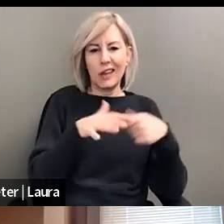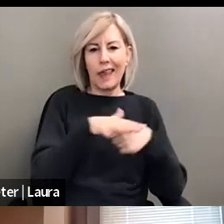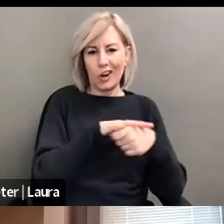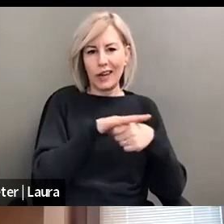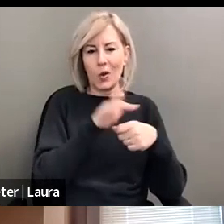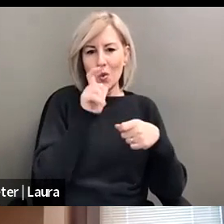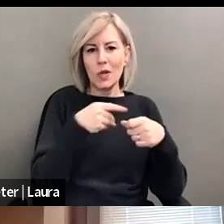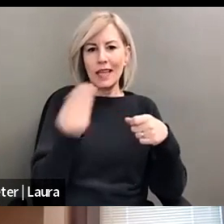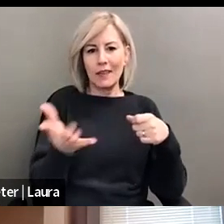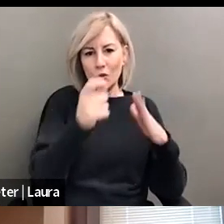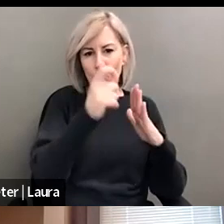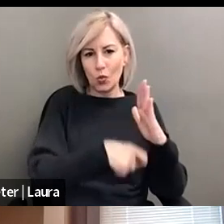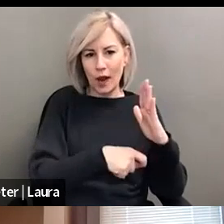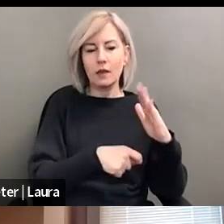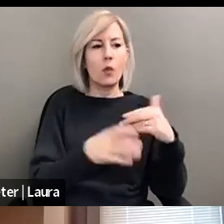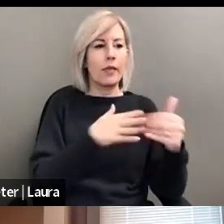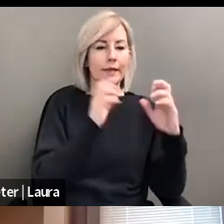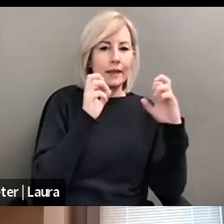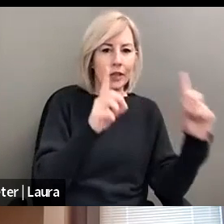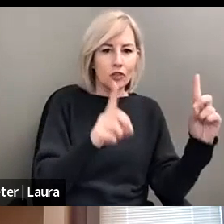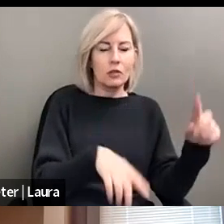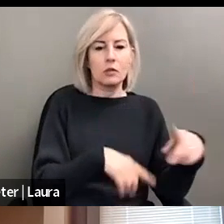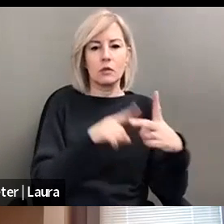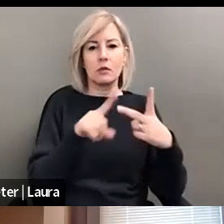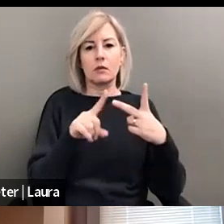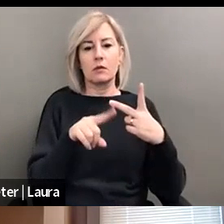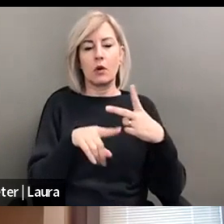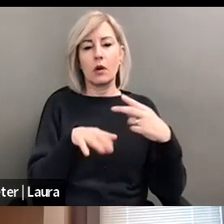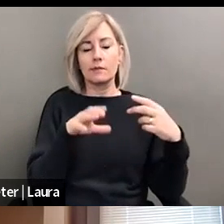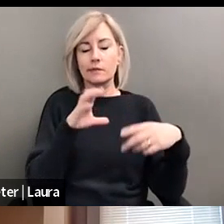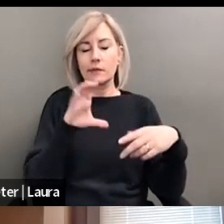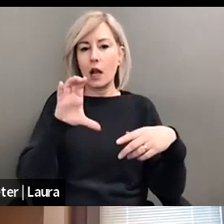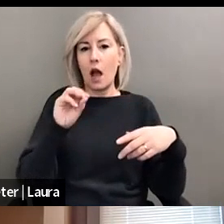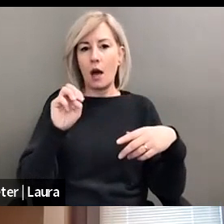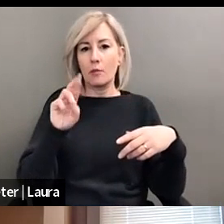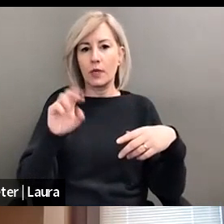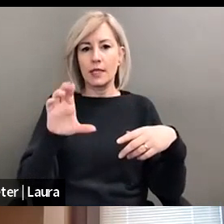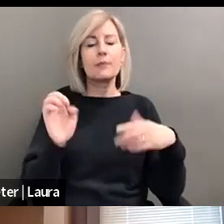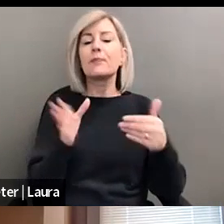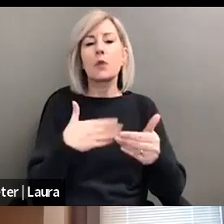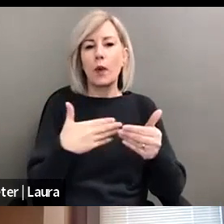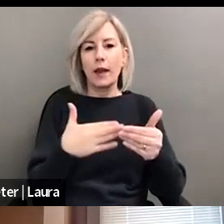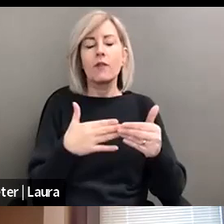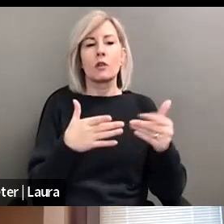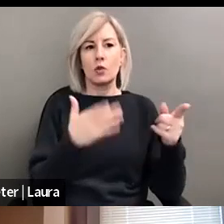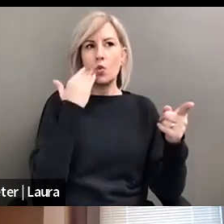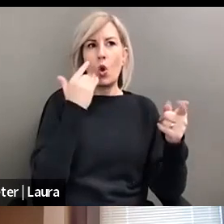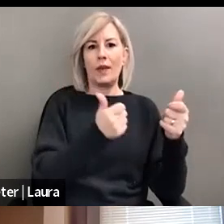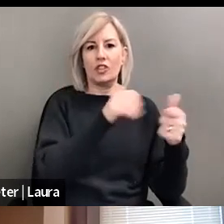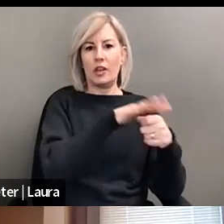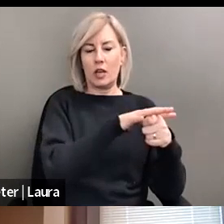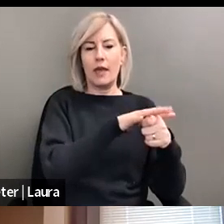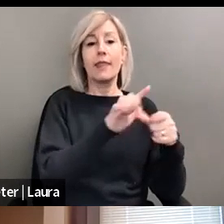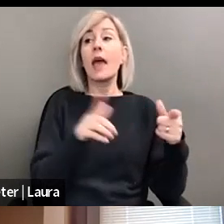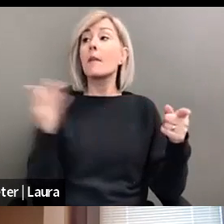it to, whether it's education or commerce or something like that. Then as you get more